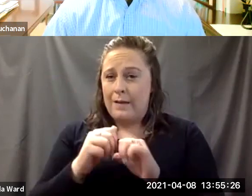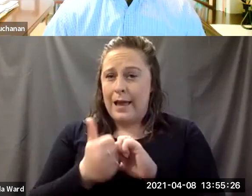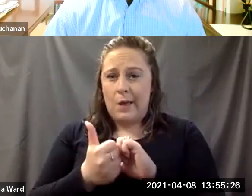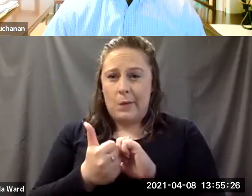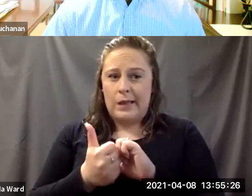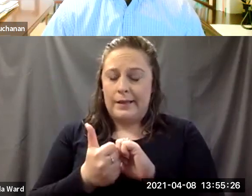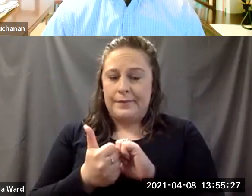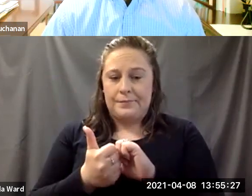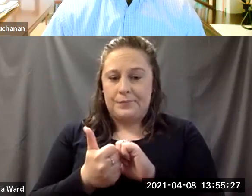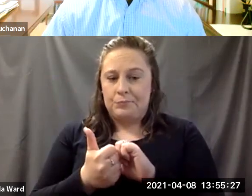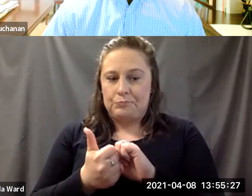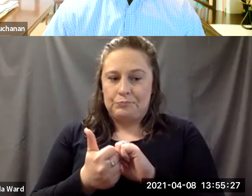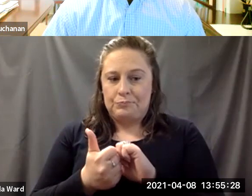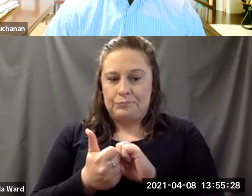have